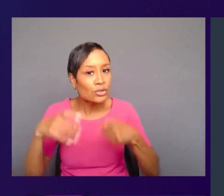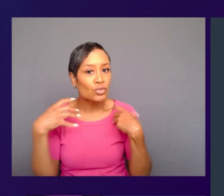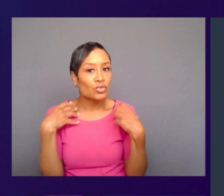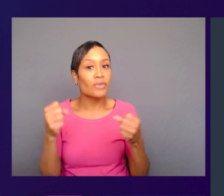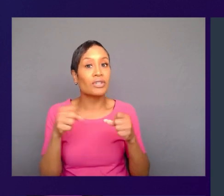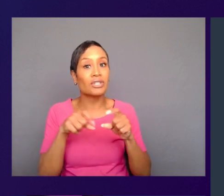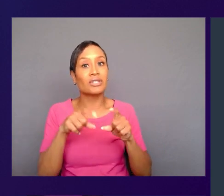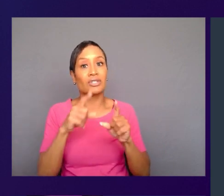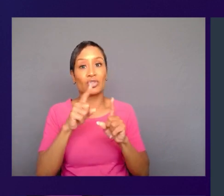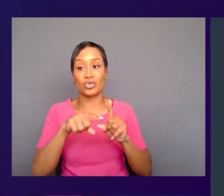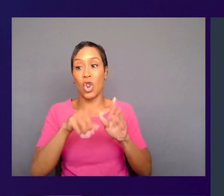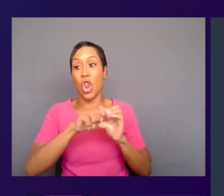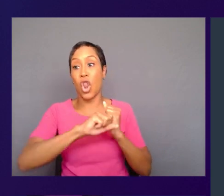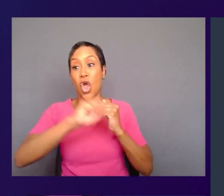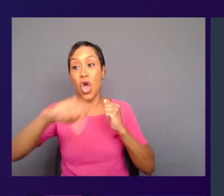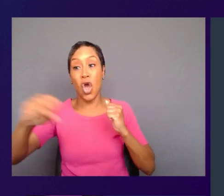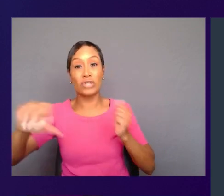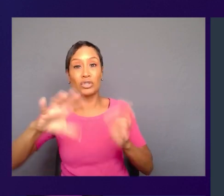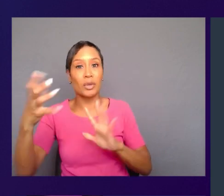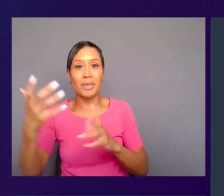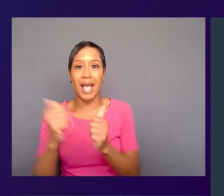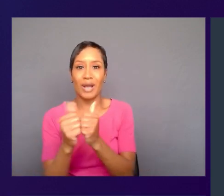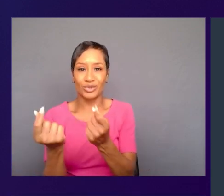longer disruptions.